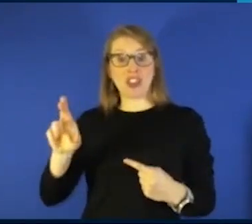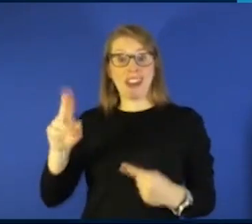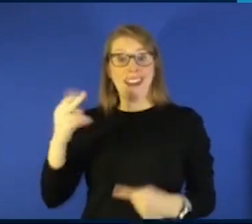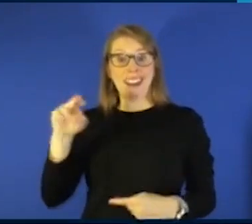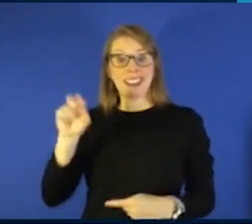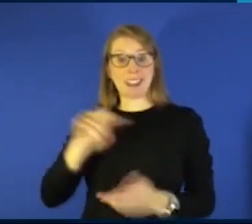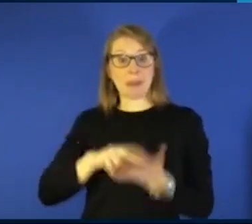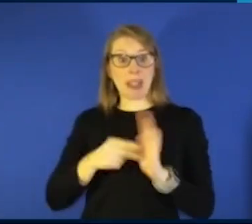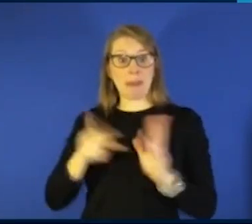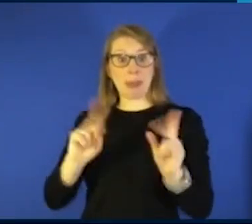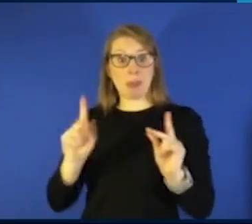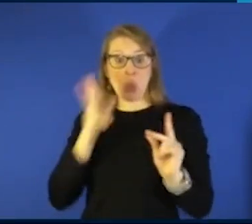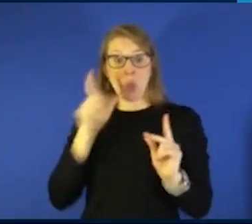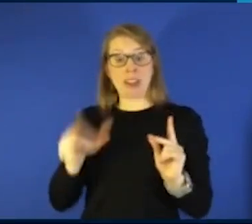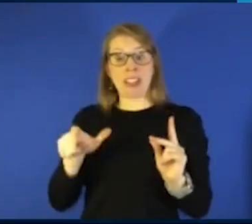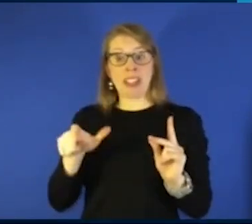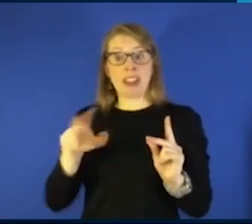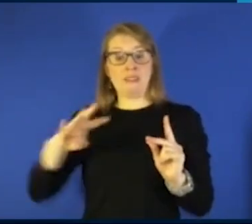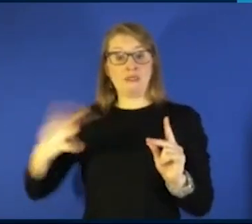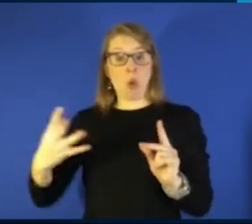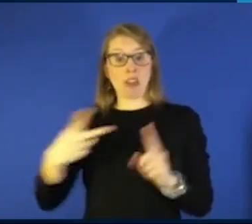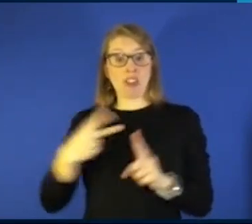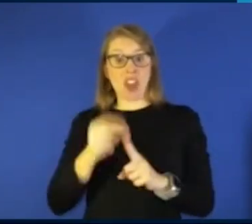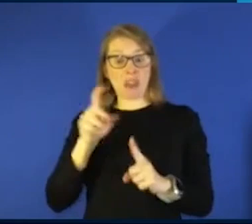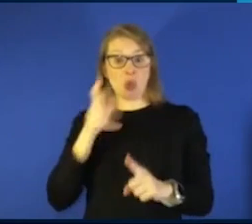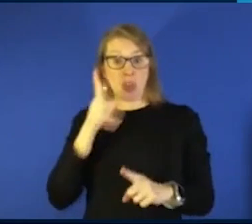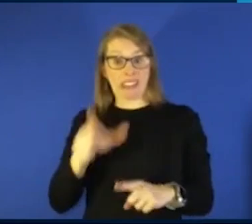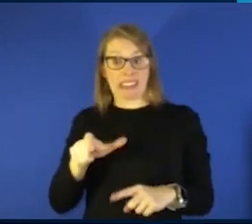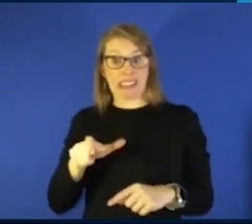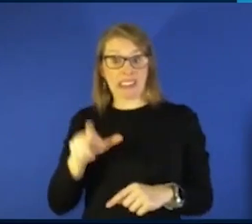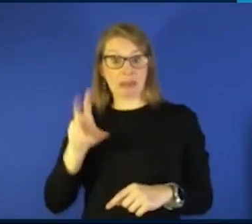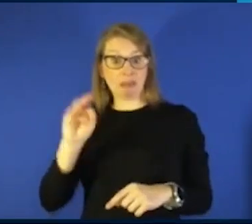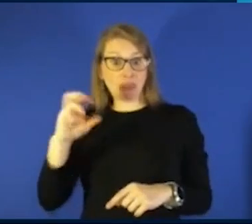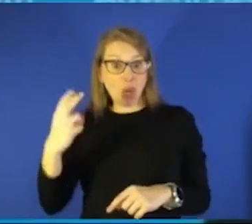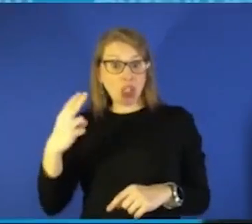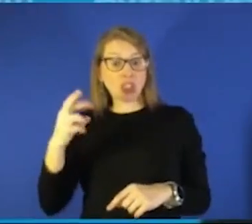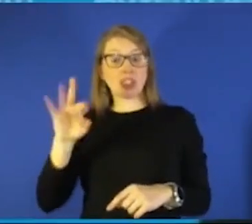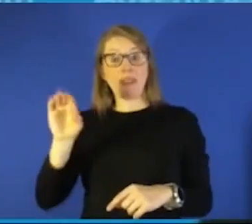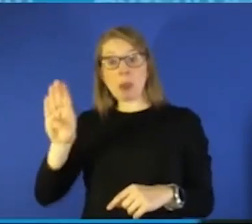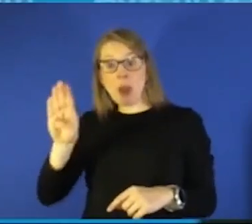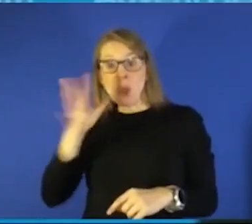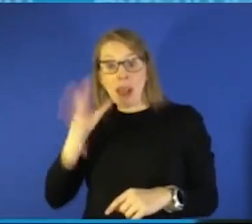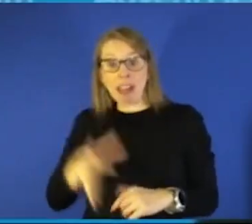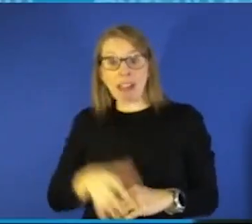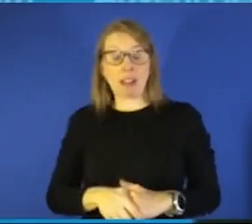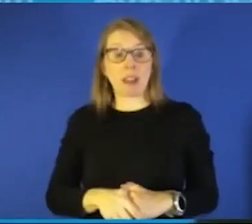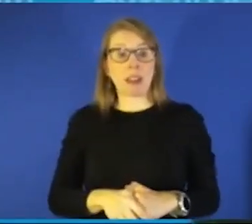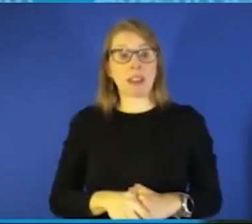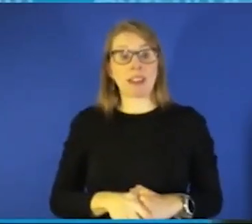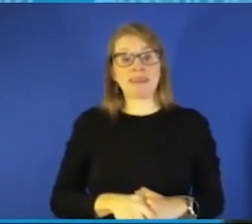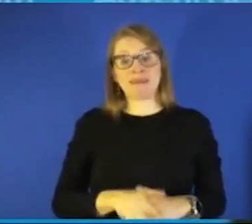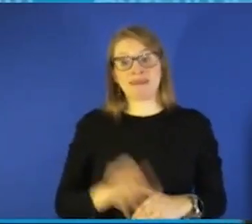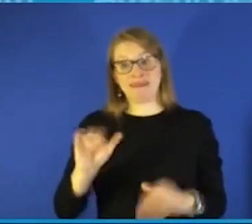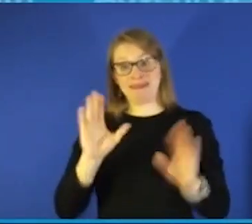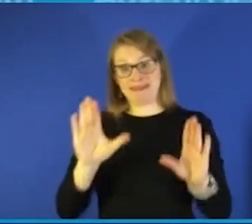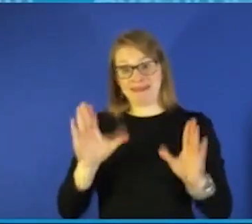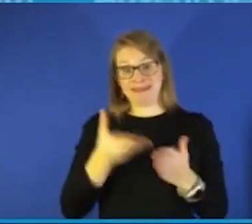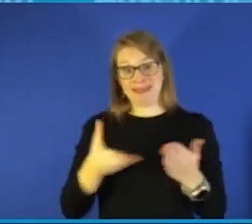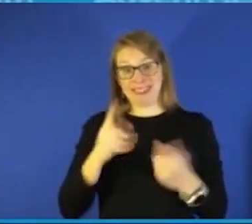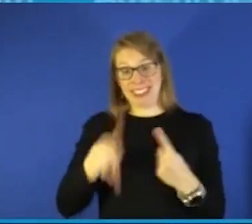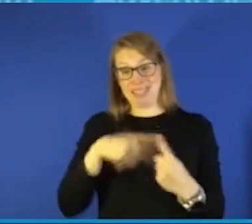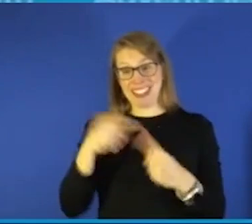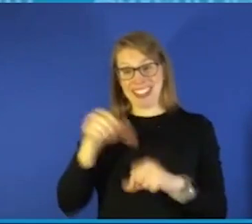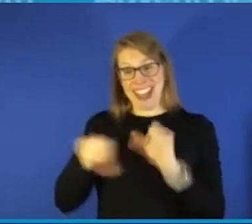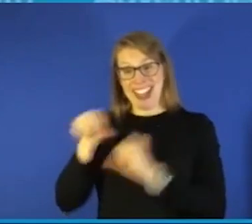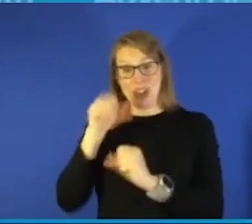to get a 4th shot in March or February? That's the wonderful thing about science is we're going